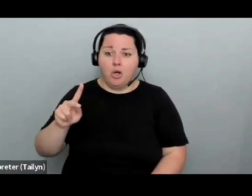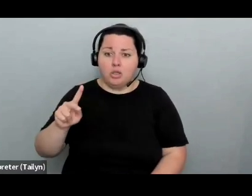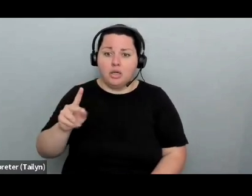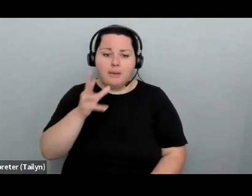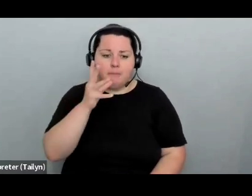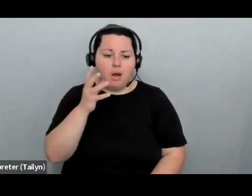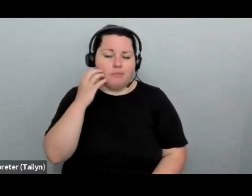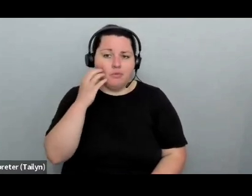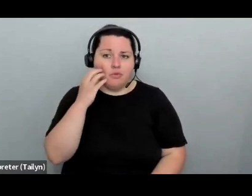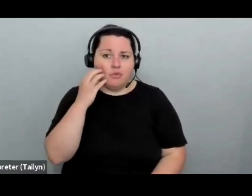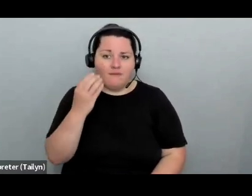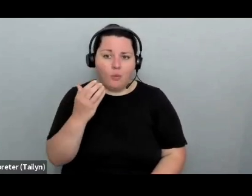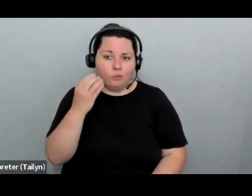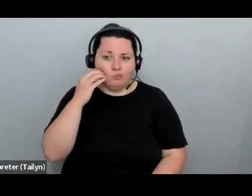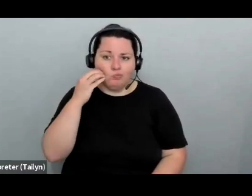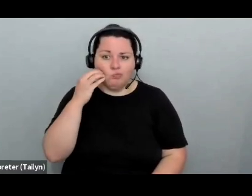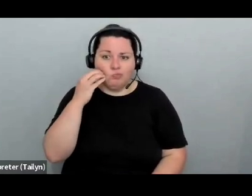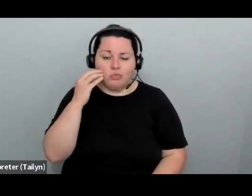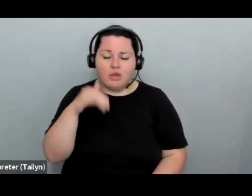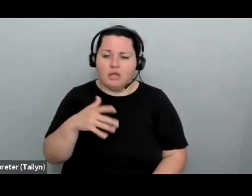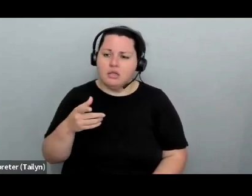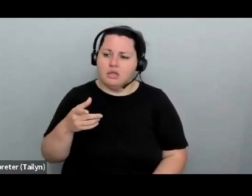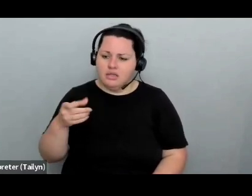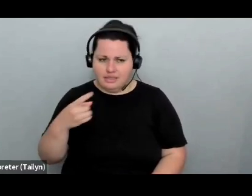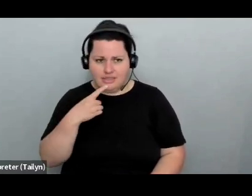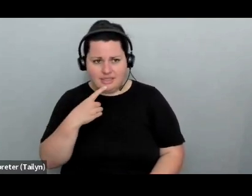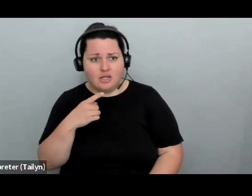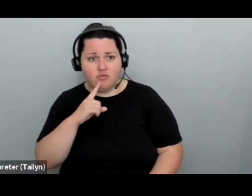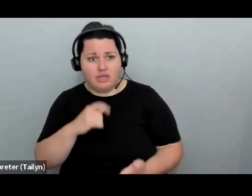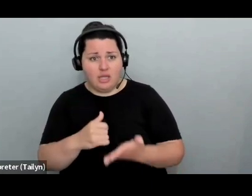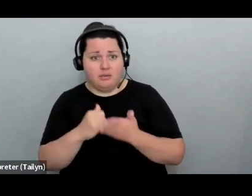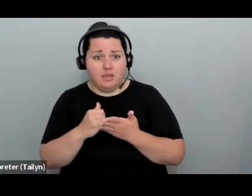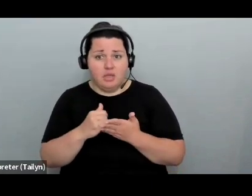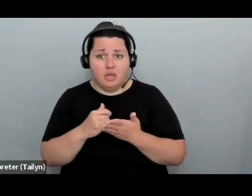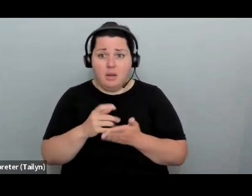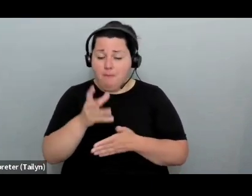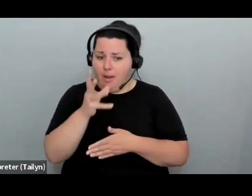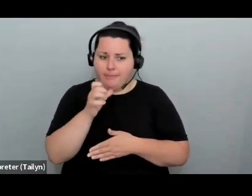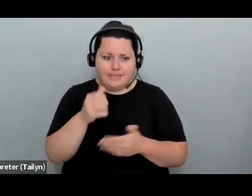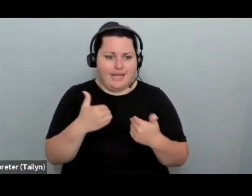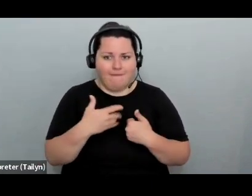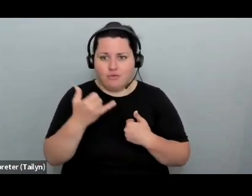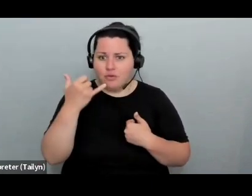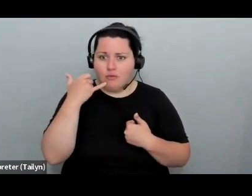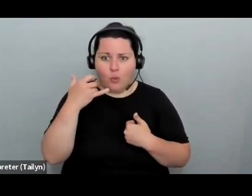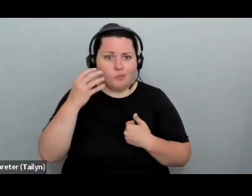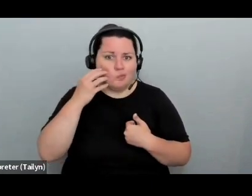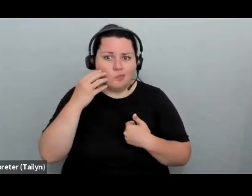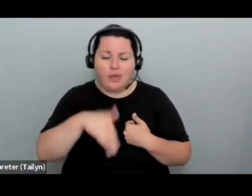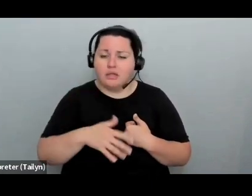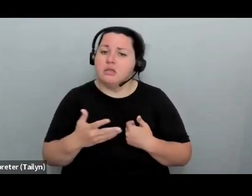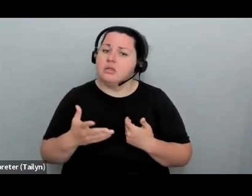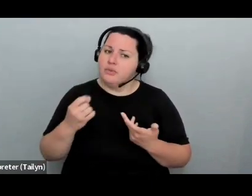phone. And so he got to say one thing that's helpful is if mom doesn't have her phone with her. And instead, what we said